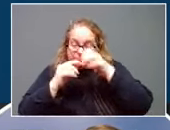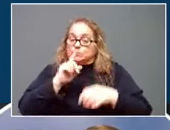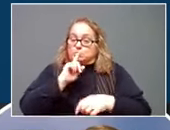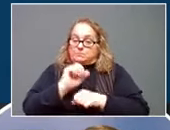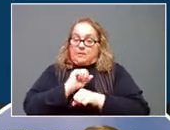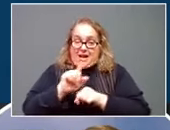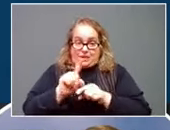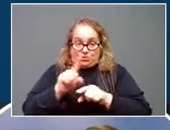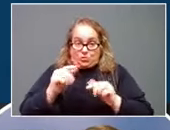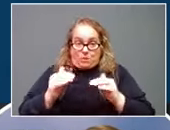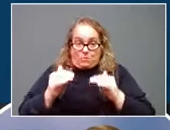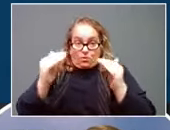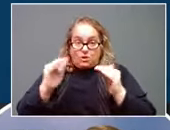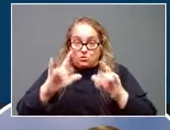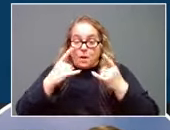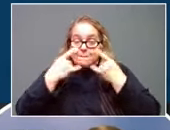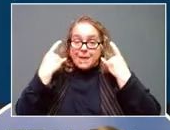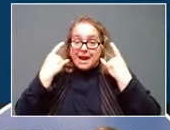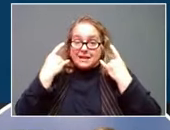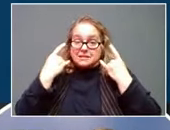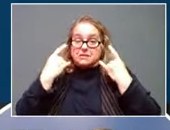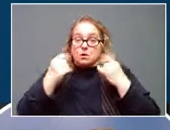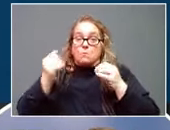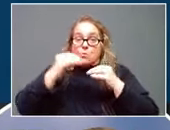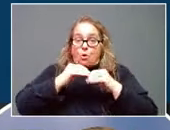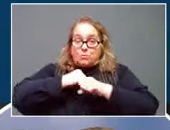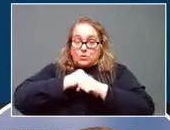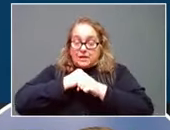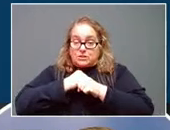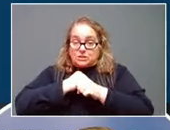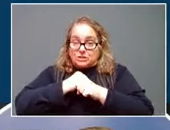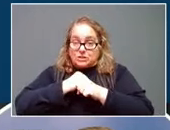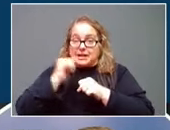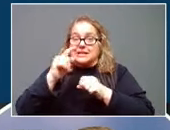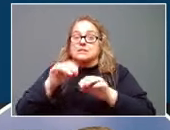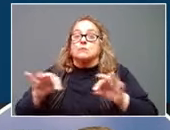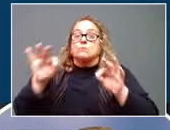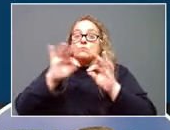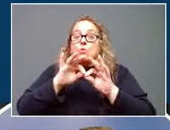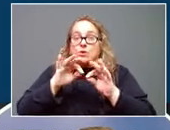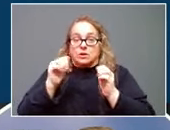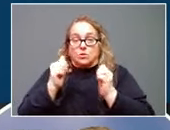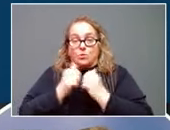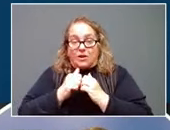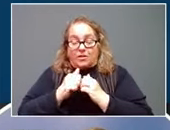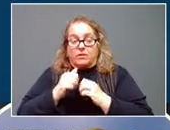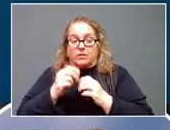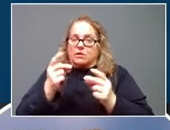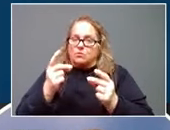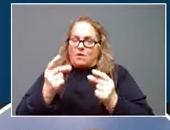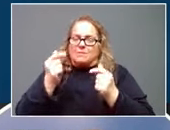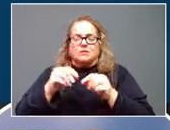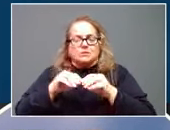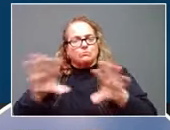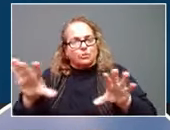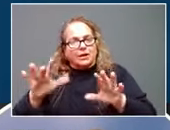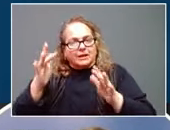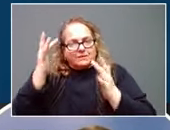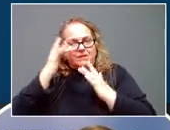your masks, significantly more protection. That's important with such a rapidly spreading